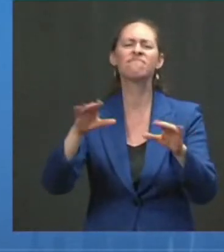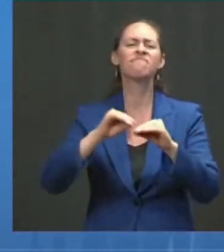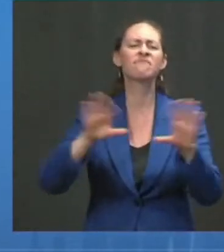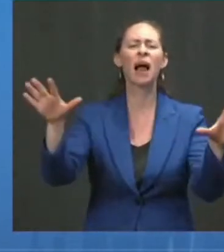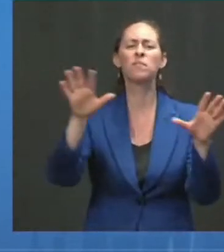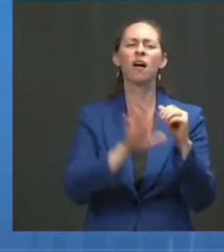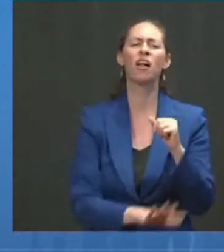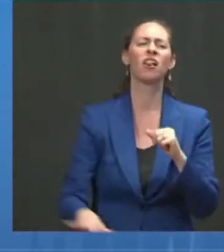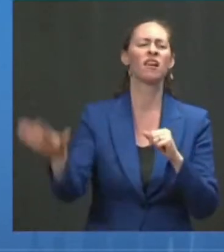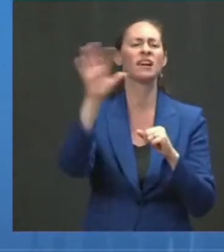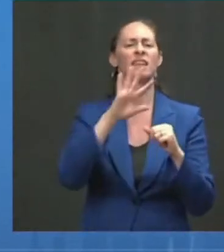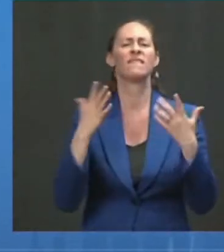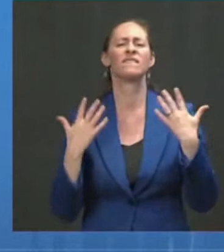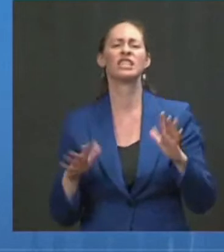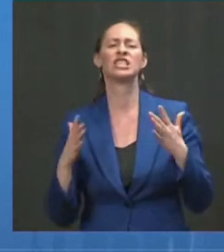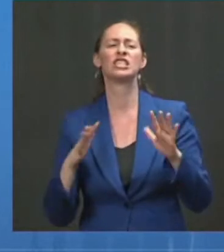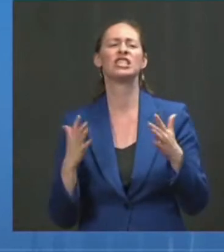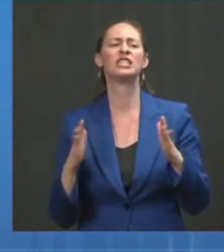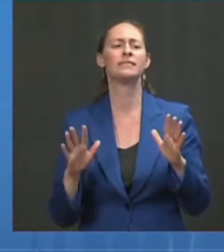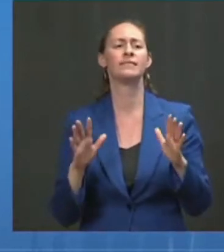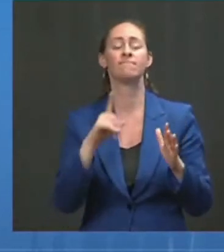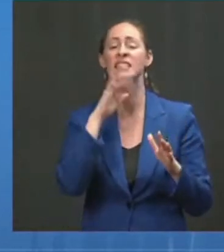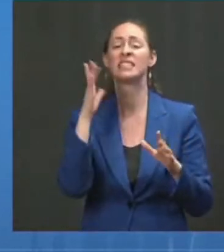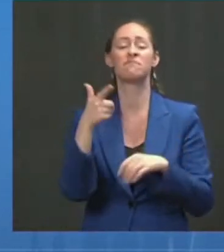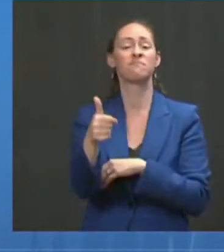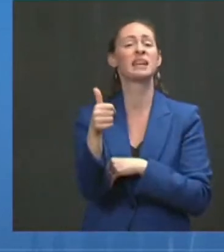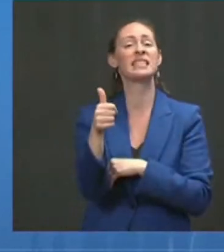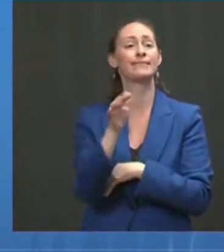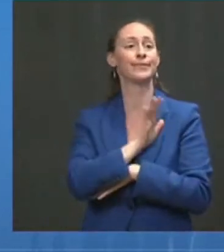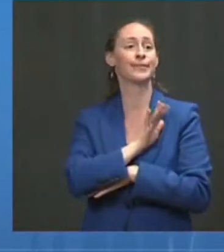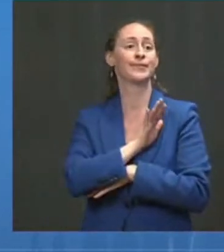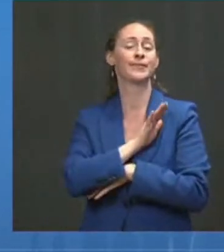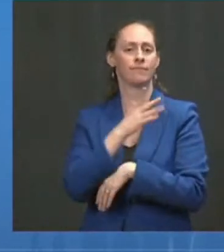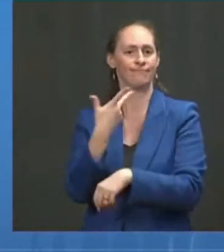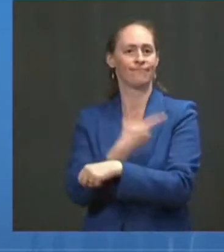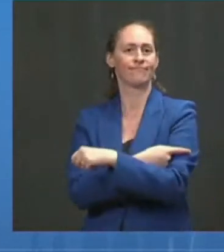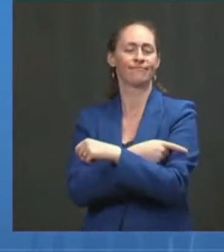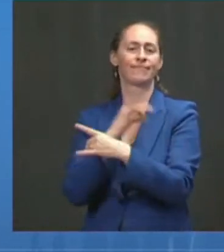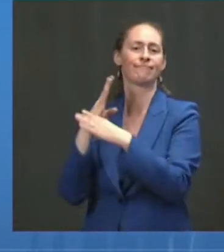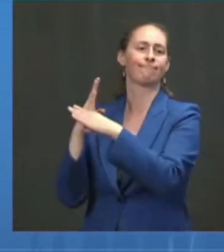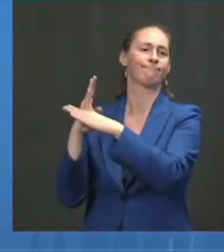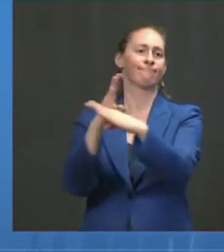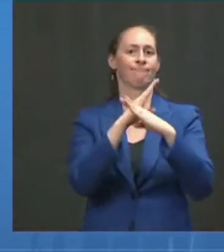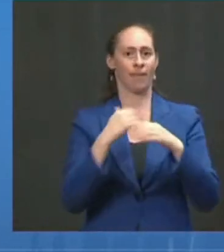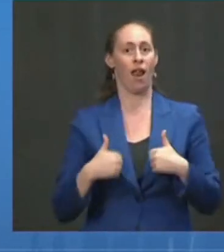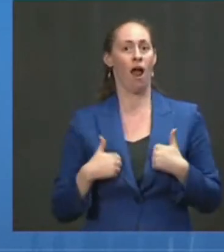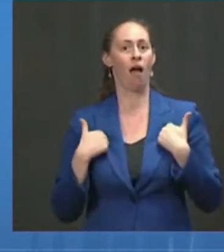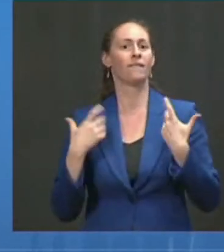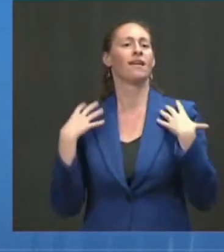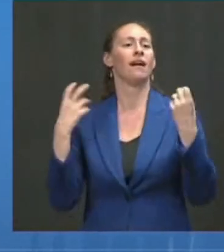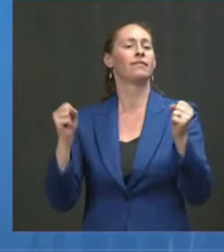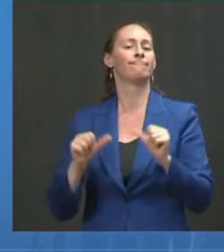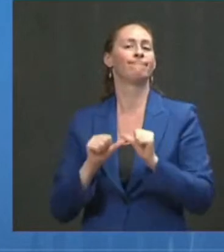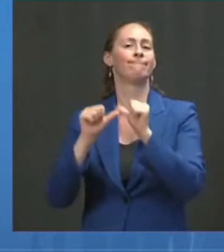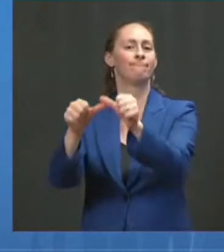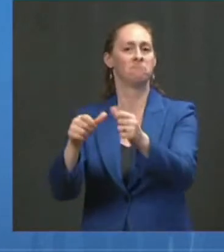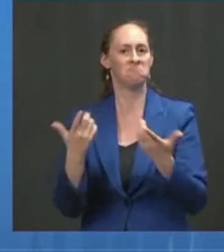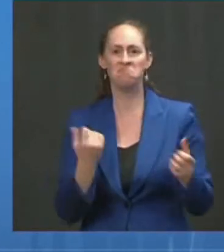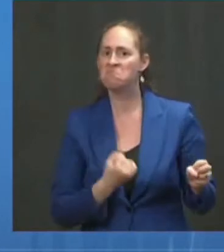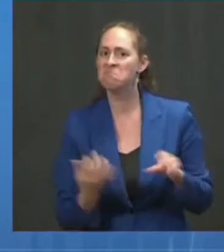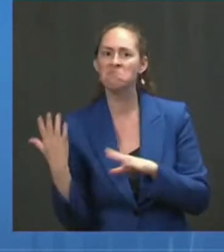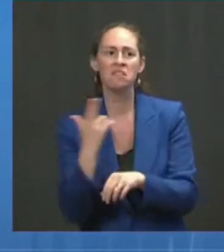told us that the vaccines are the best way to save lives and keep people out of the hospital. Thanks for your time. I'll pass it back to